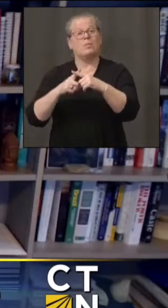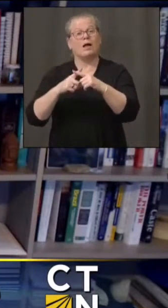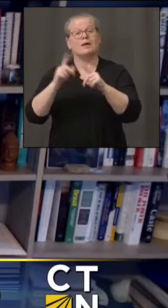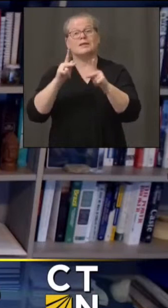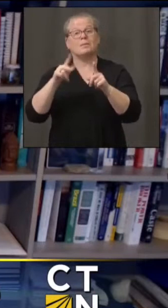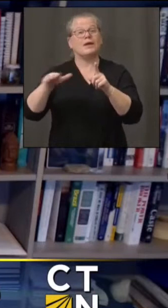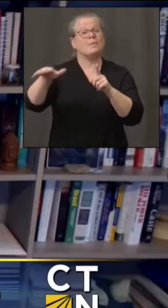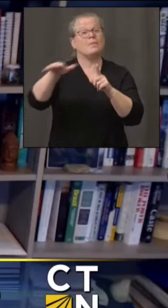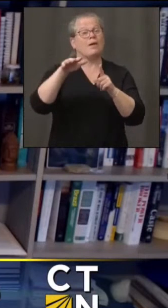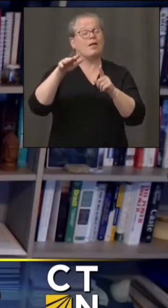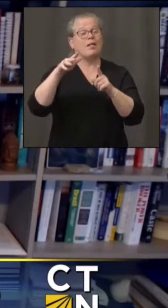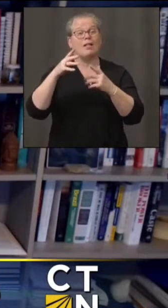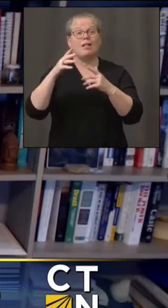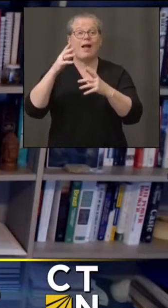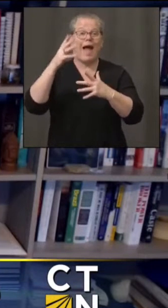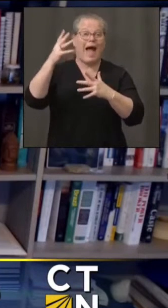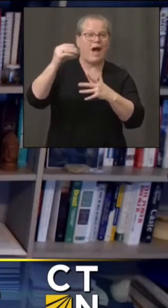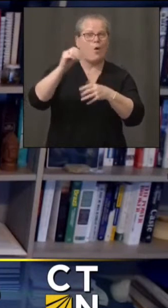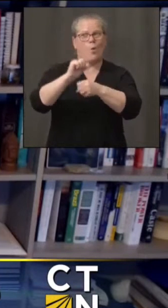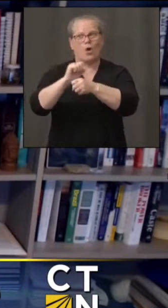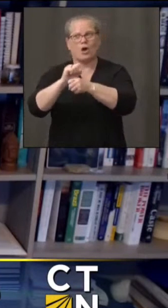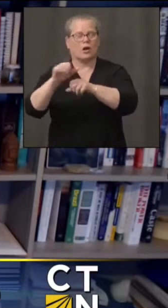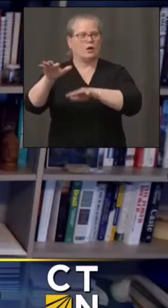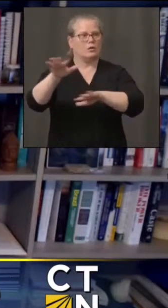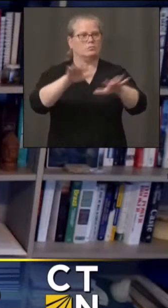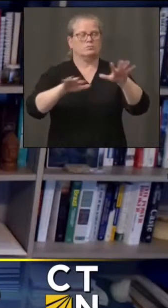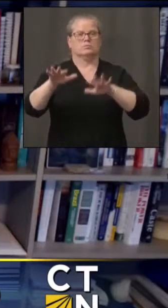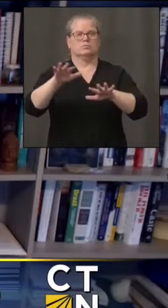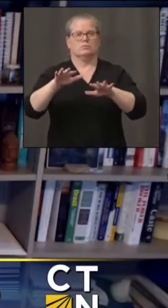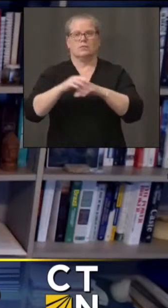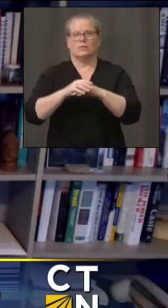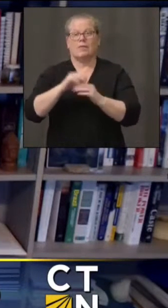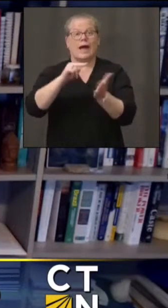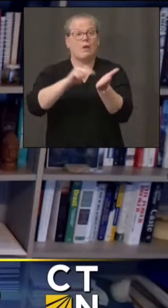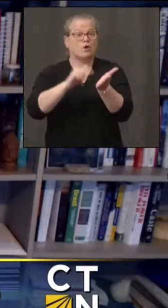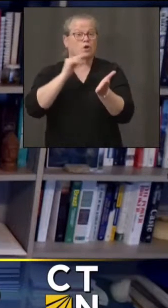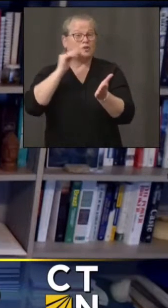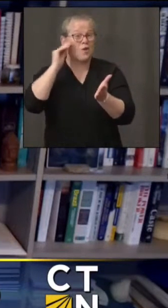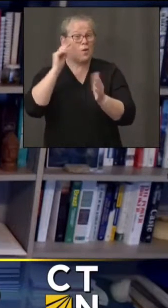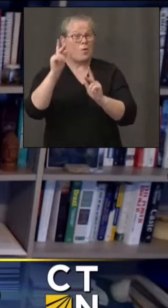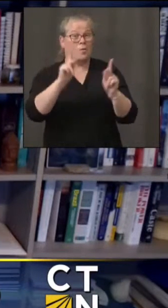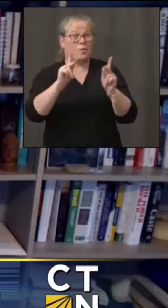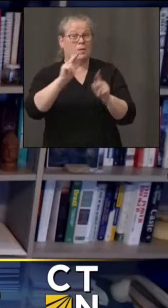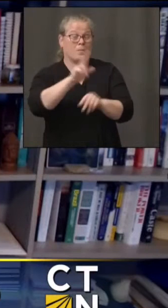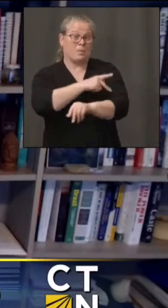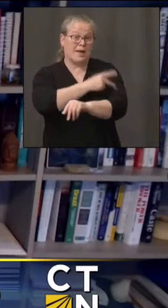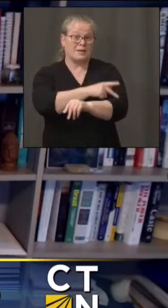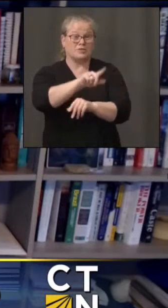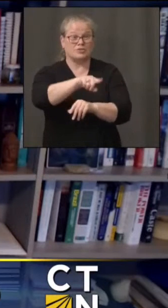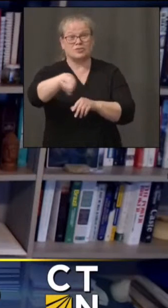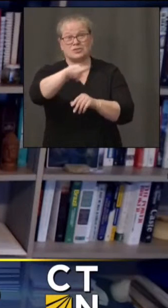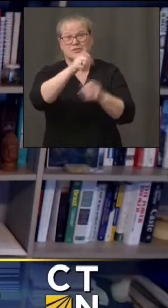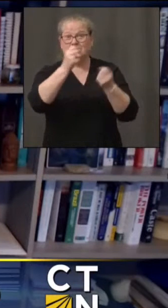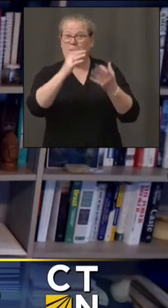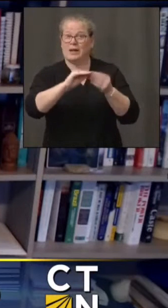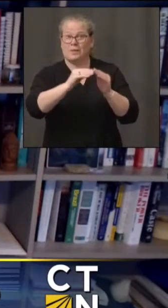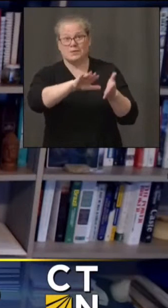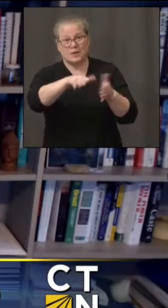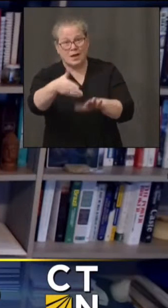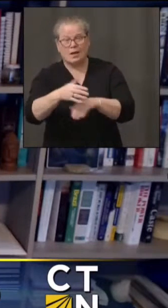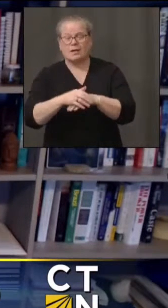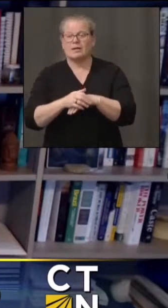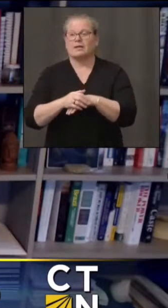was really, how it affected our nursing home population, as well as our